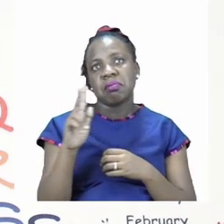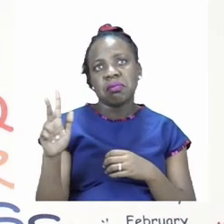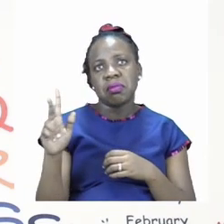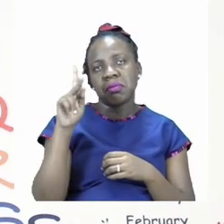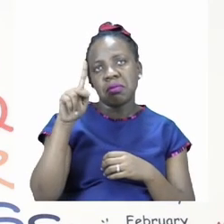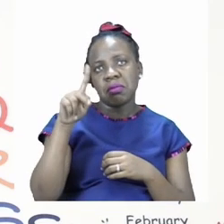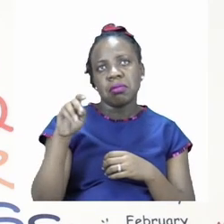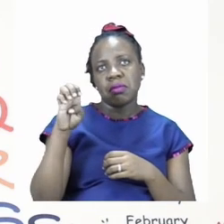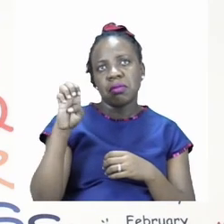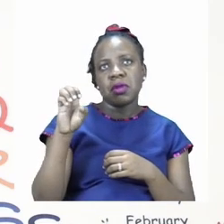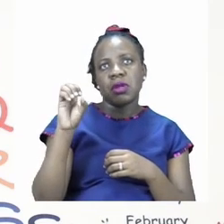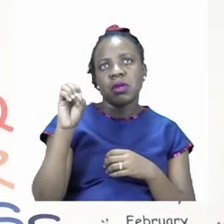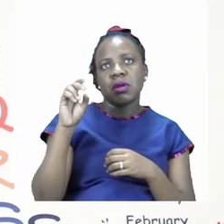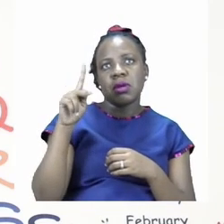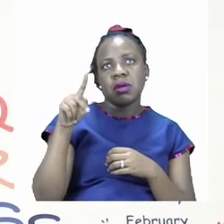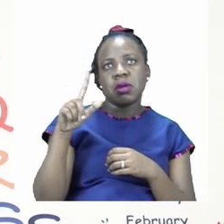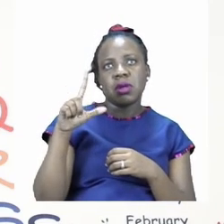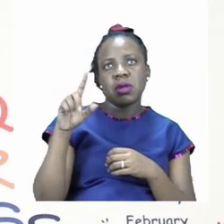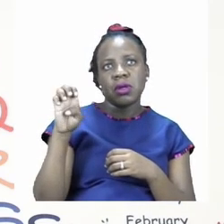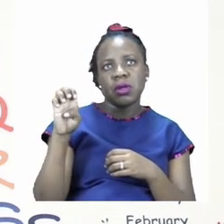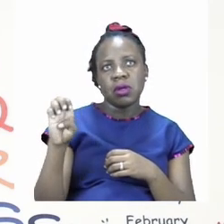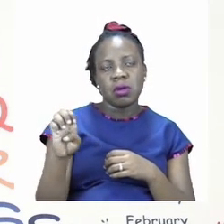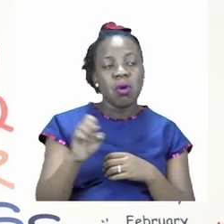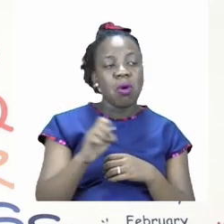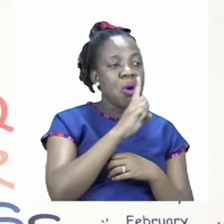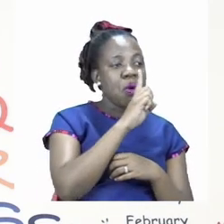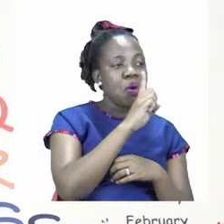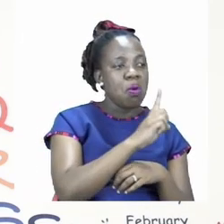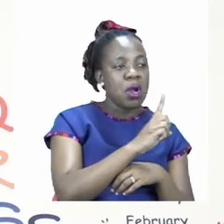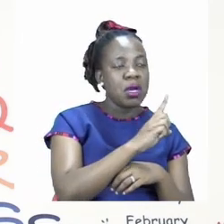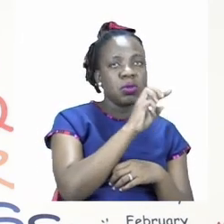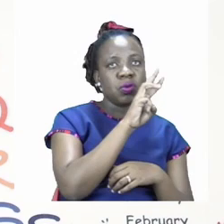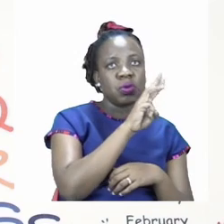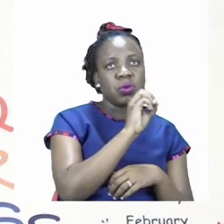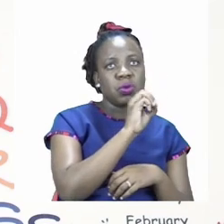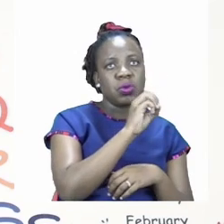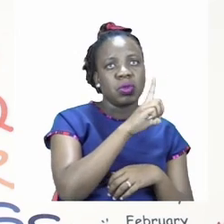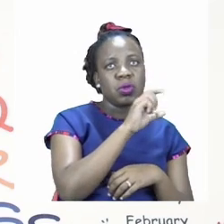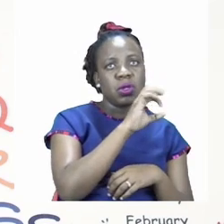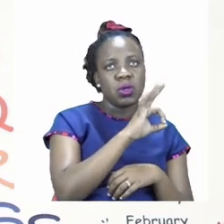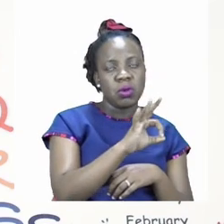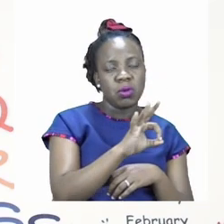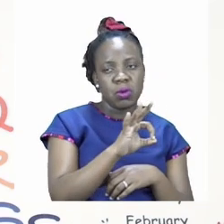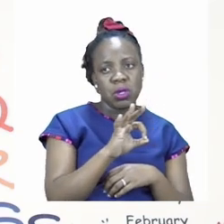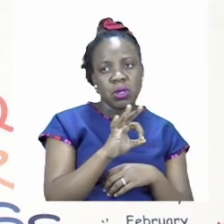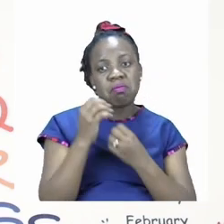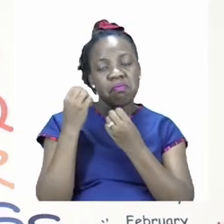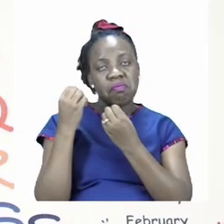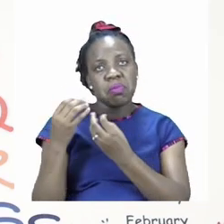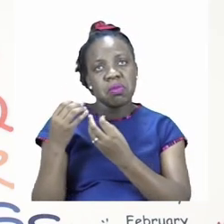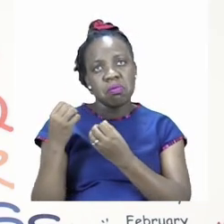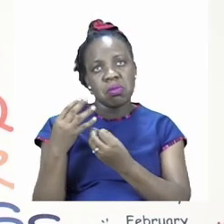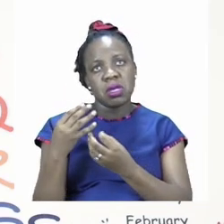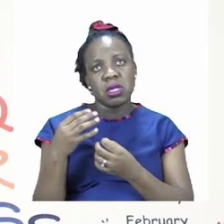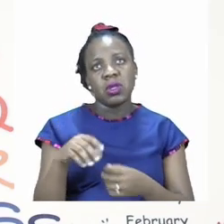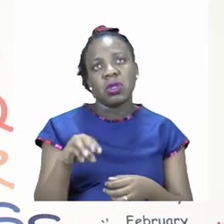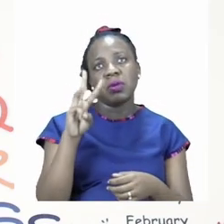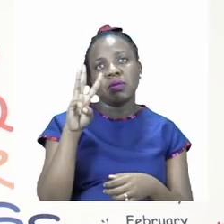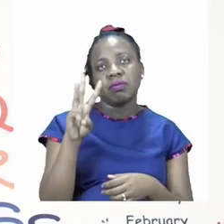into wolves, one wolf, many wolves. And then